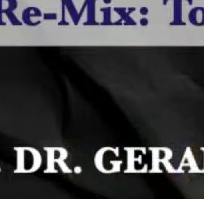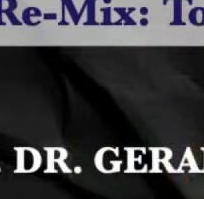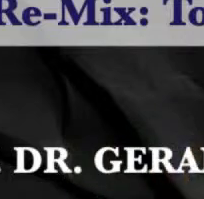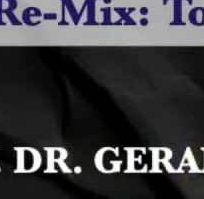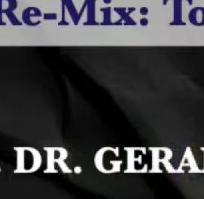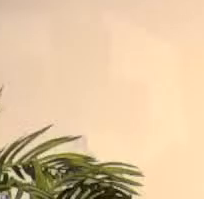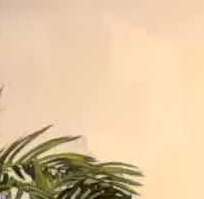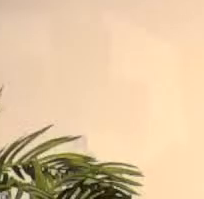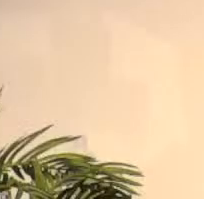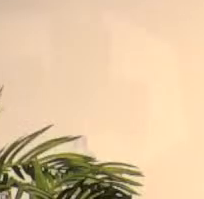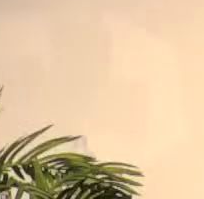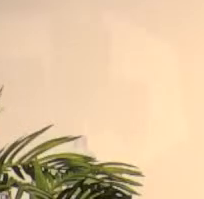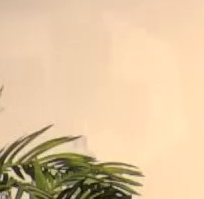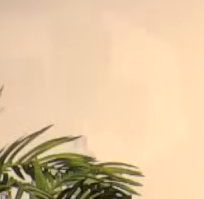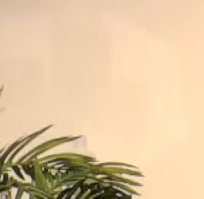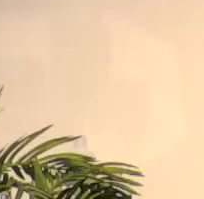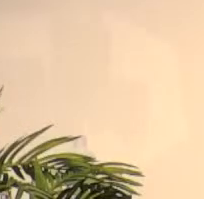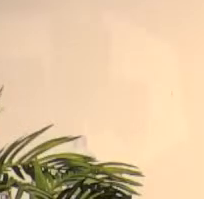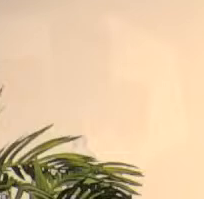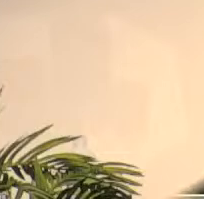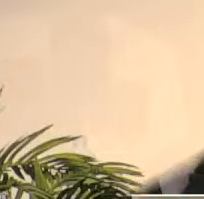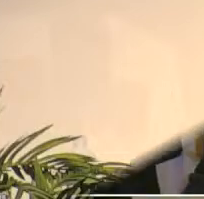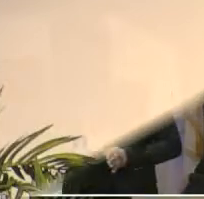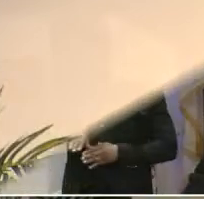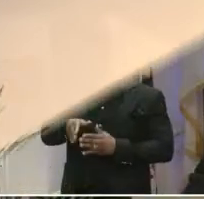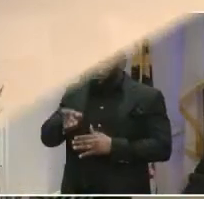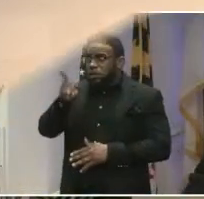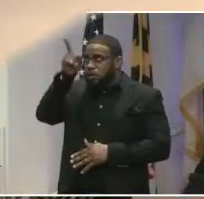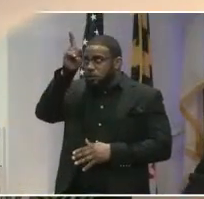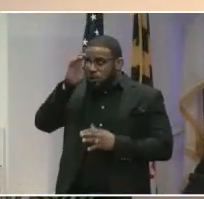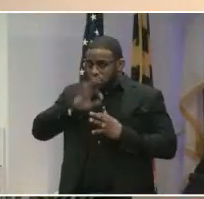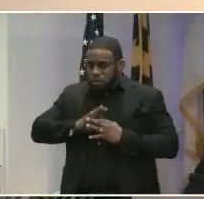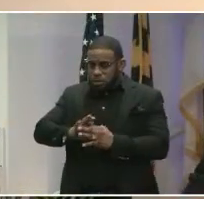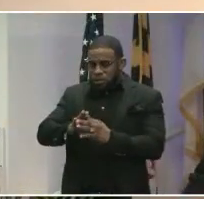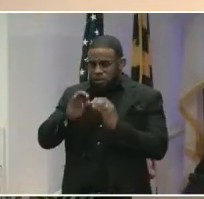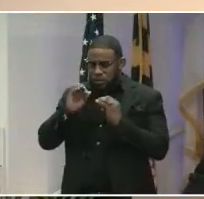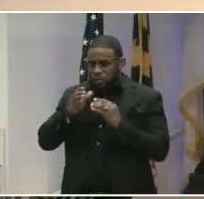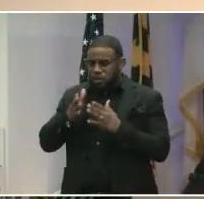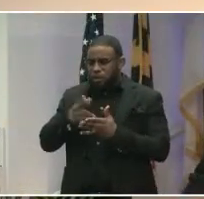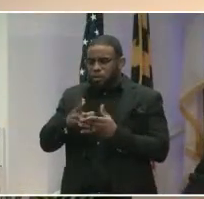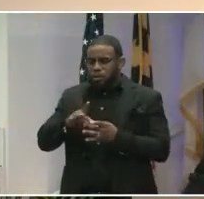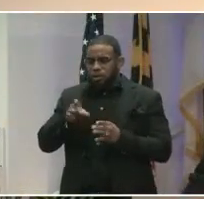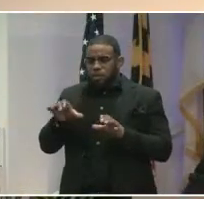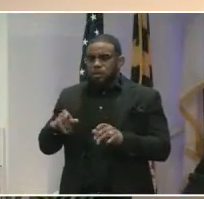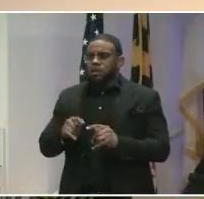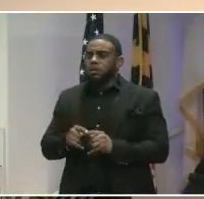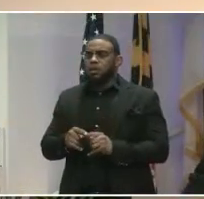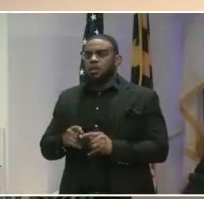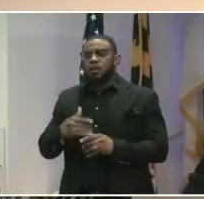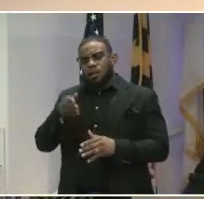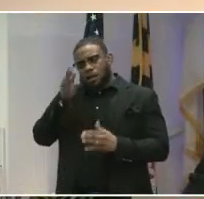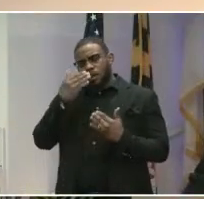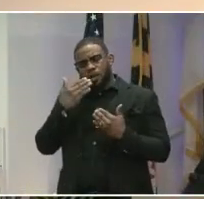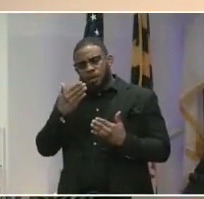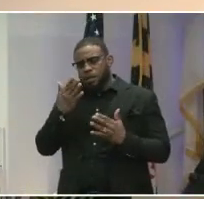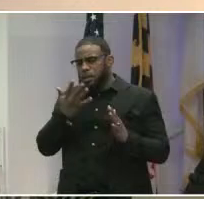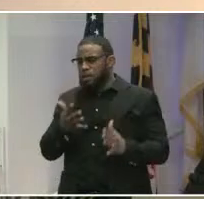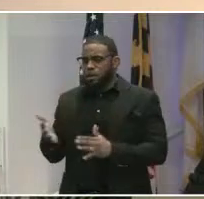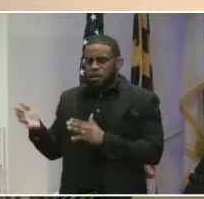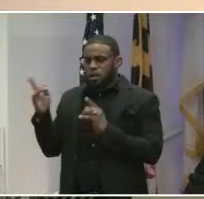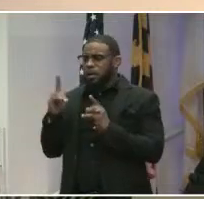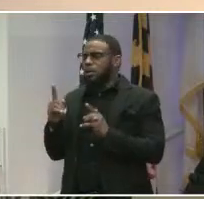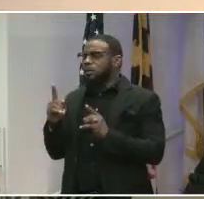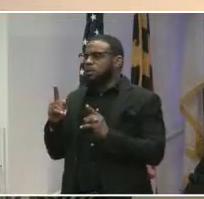of Jesus, move Gerald out of the way. Let the real teacher teach. Let the Holy Spirit do it. God, we thank you and we praise